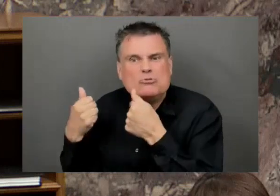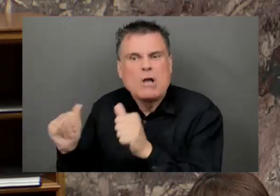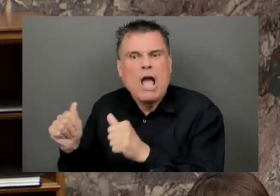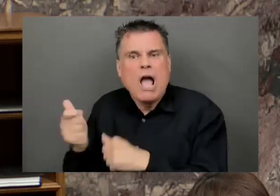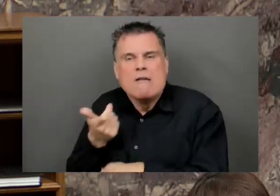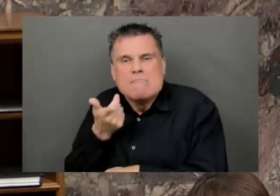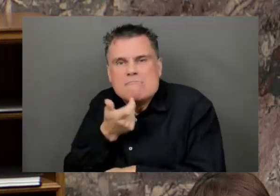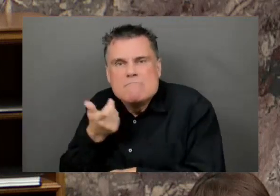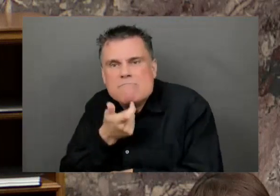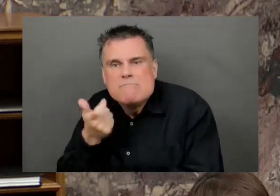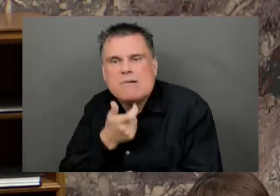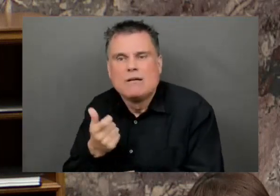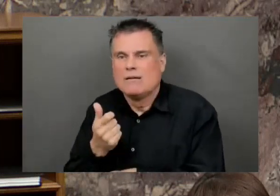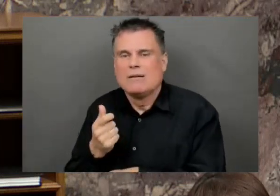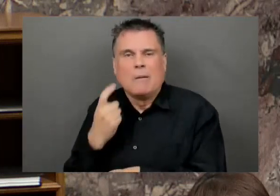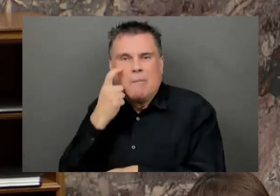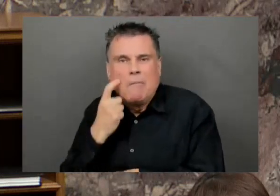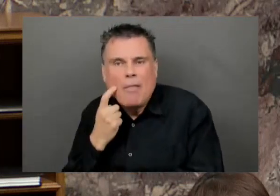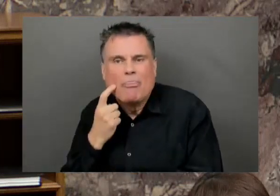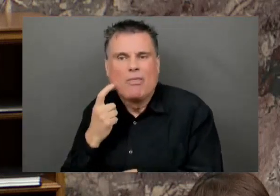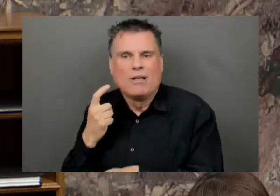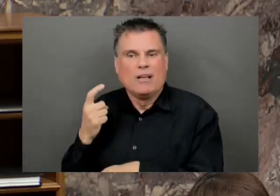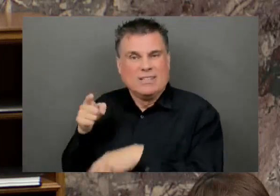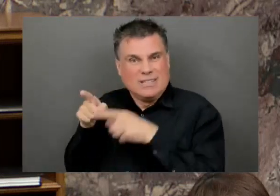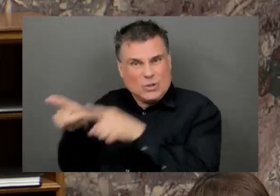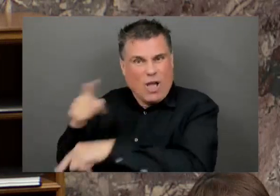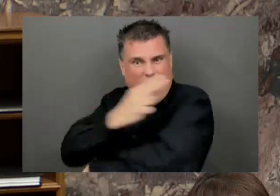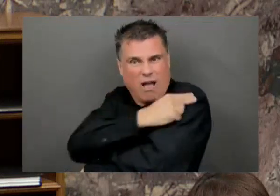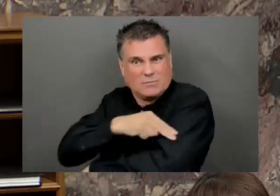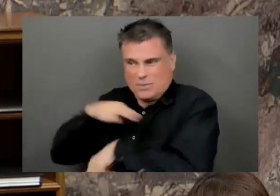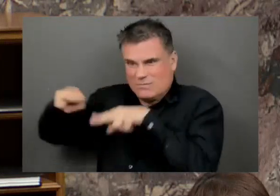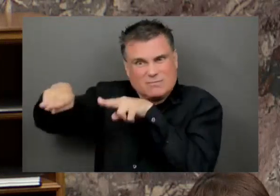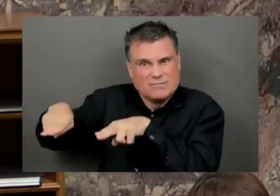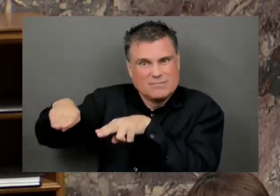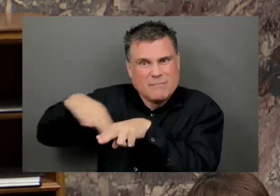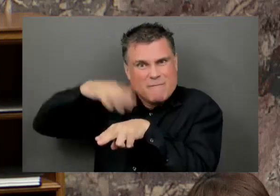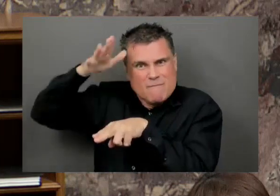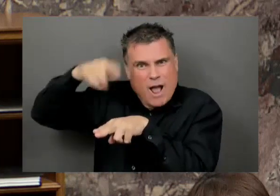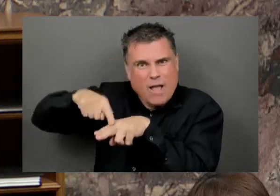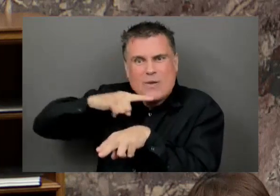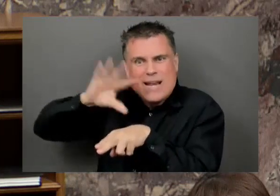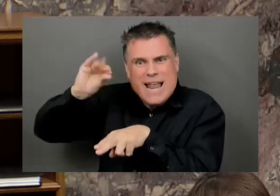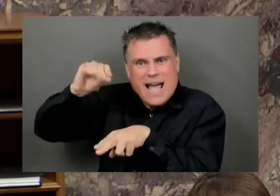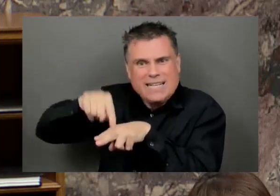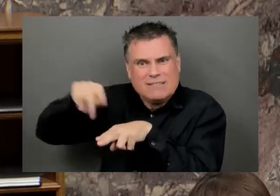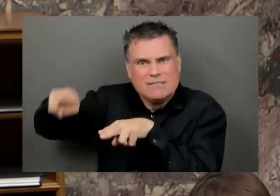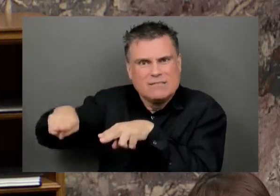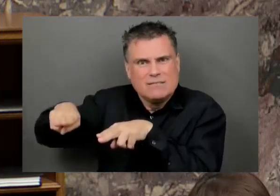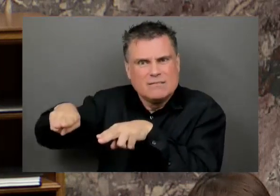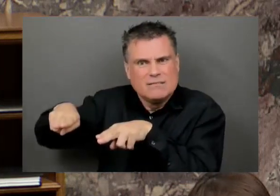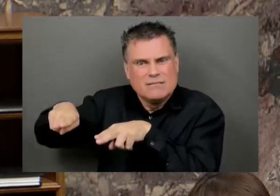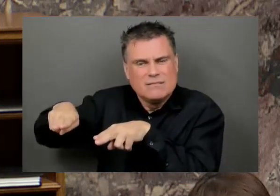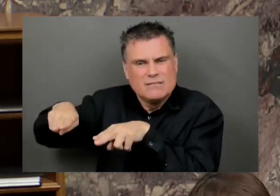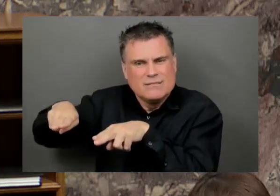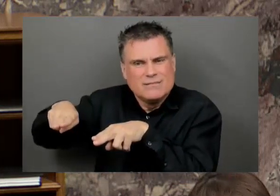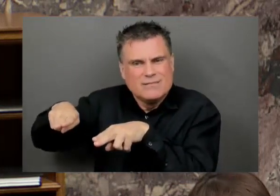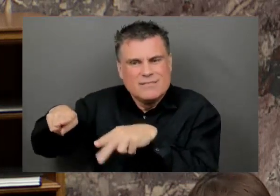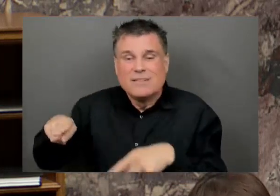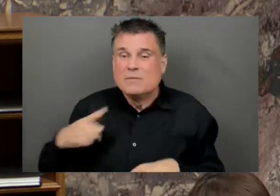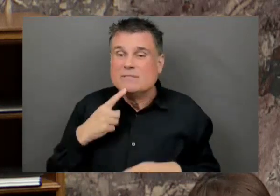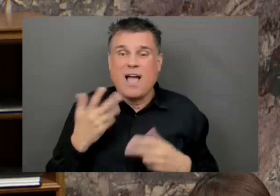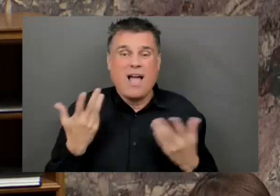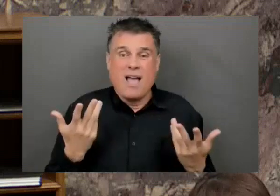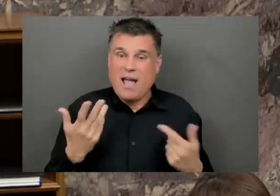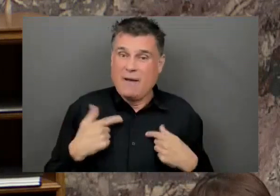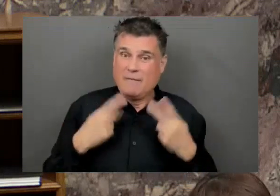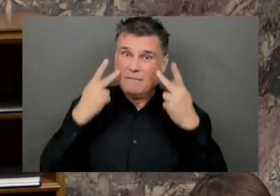the hospital by herself when visiting my dad. I was shocked at the condition of our hospitals. It is not